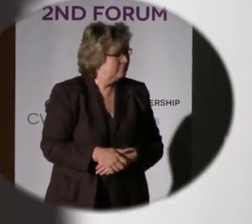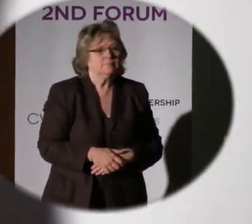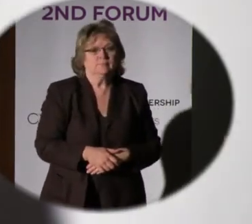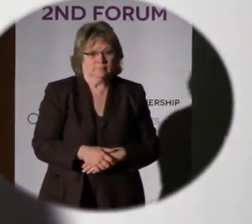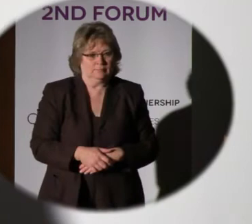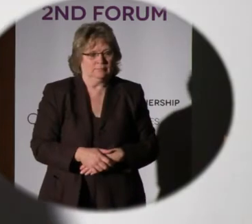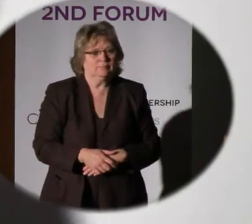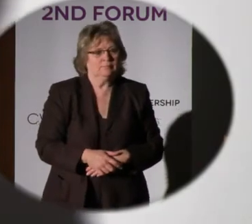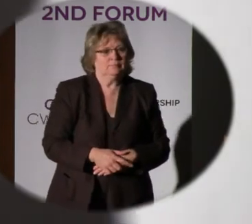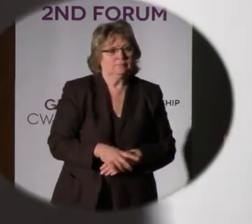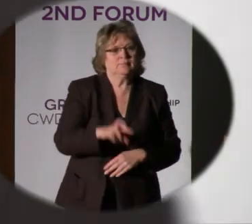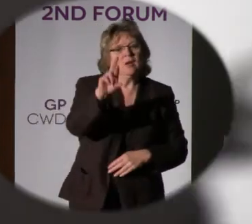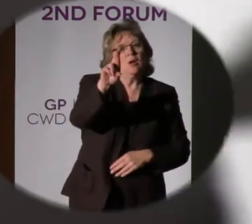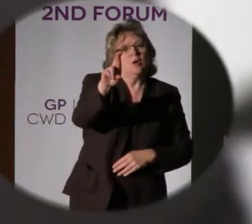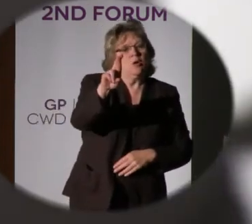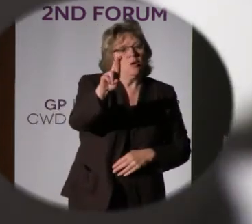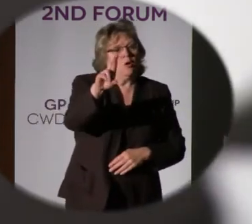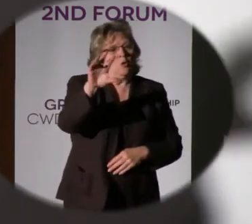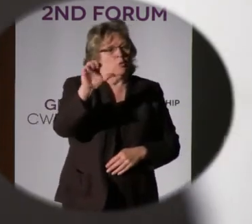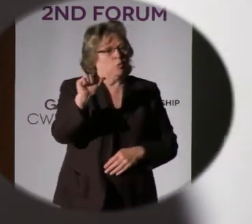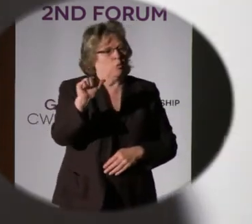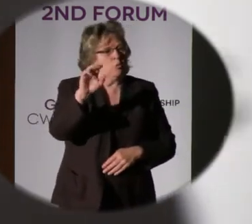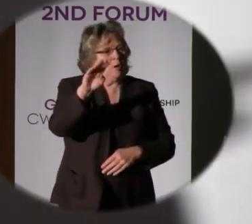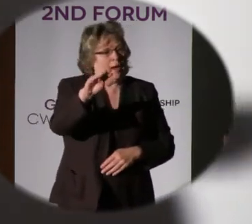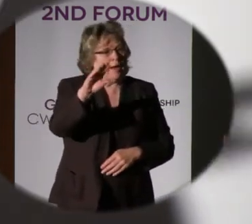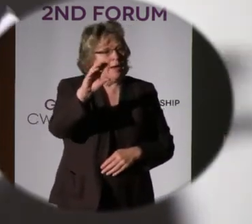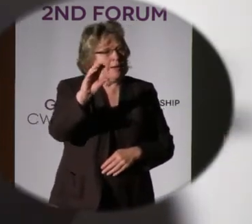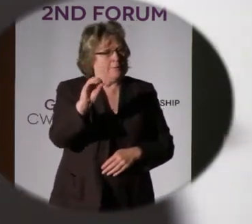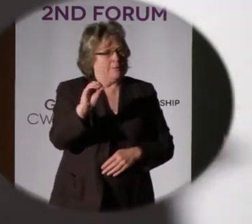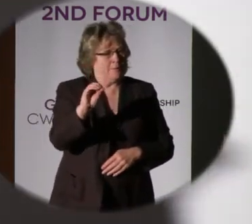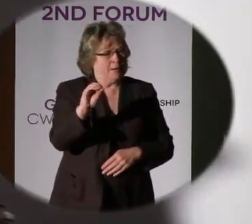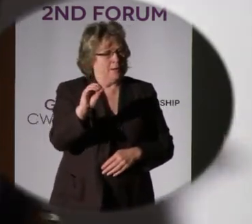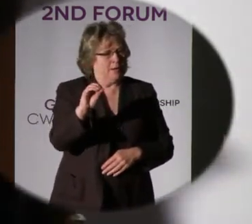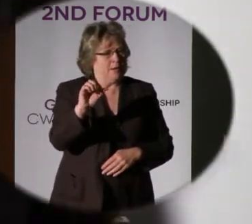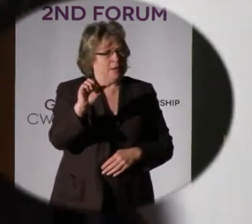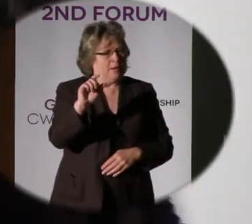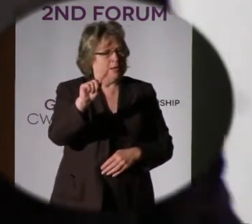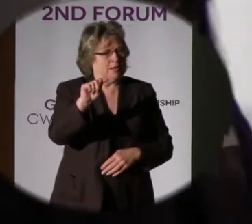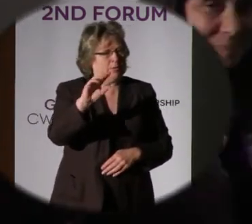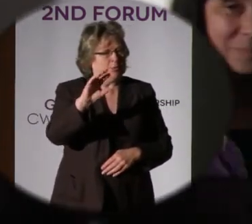Chief of Child Protection at UNICEF Rwanda.